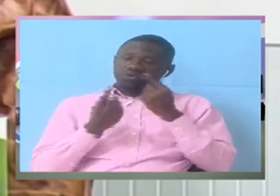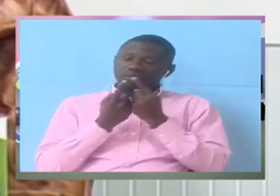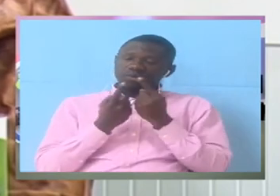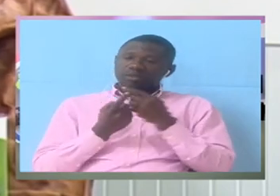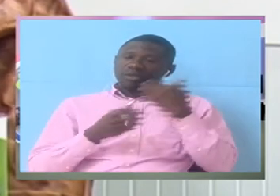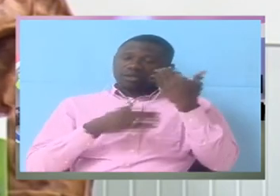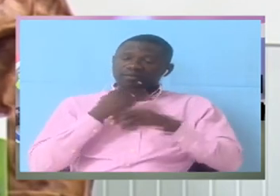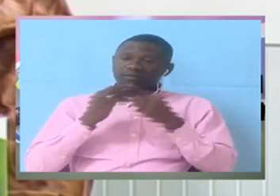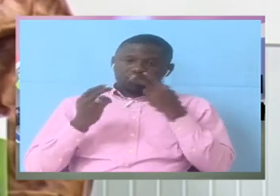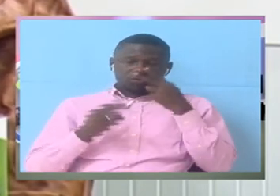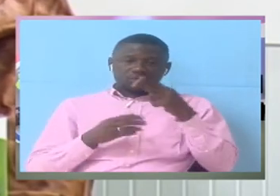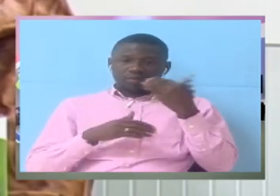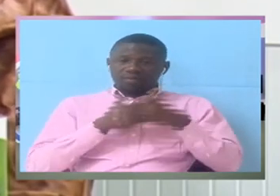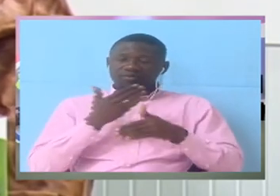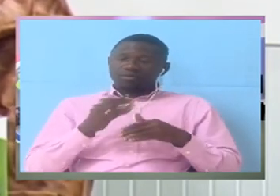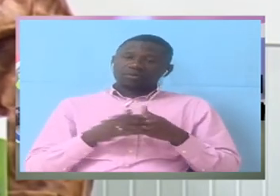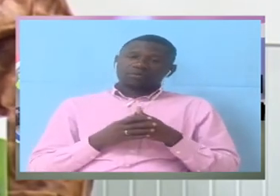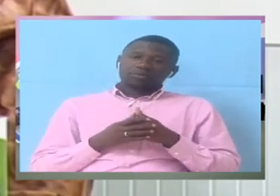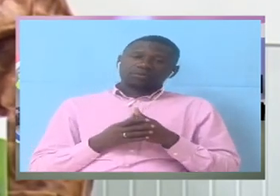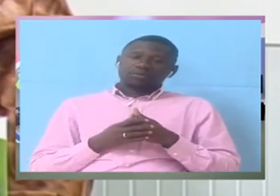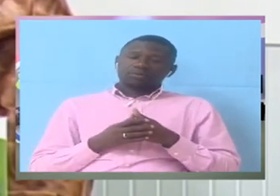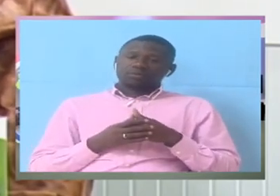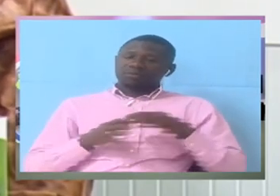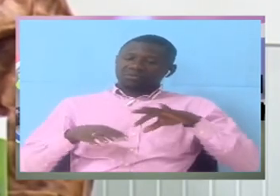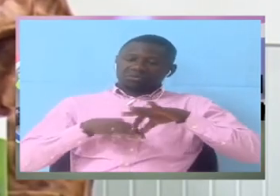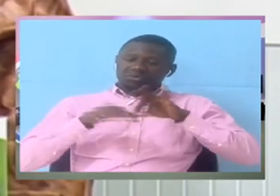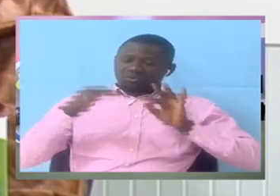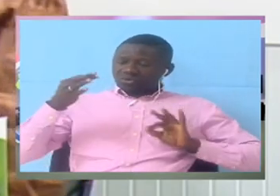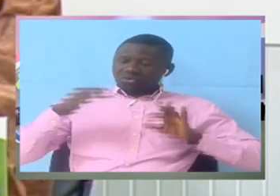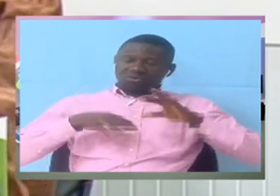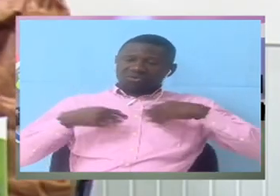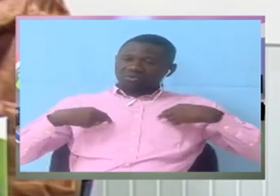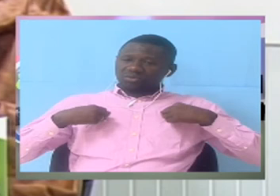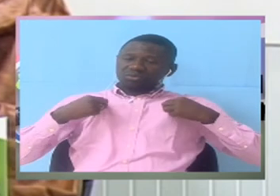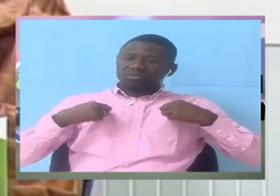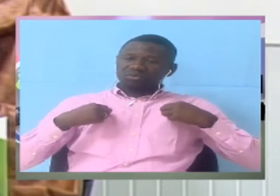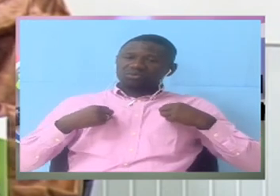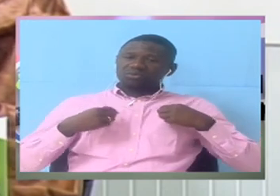they never saw before. The torn shirts.